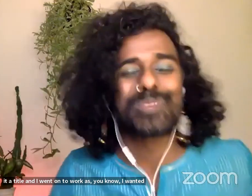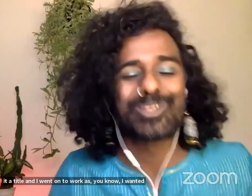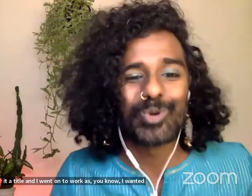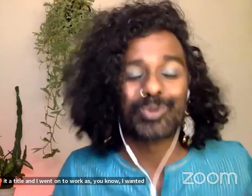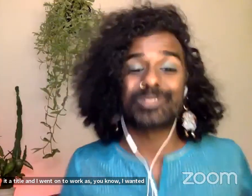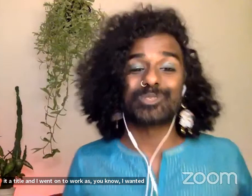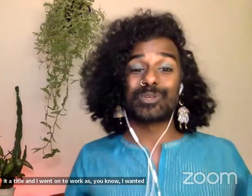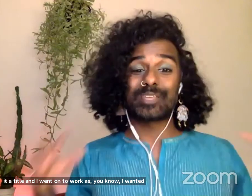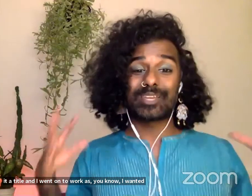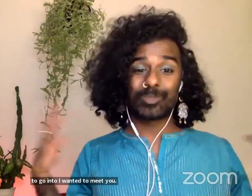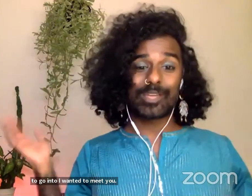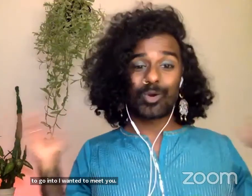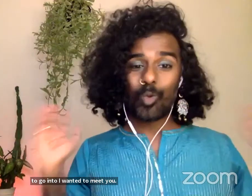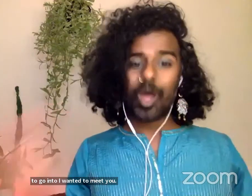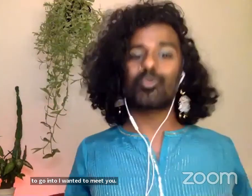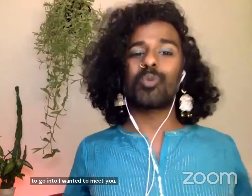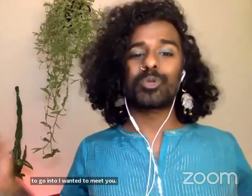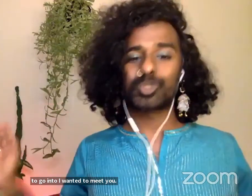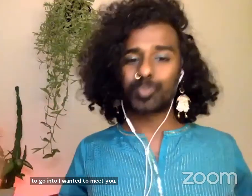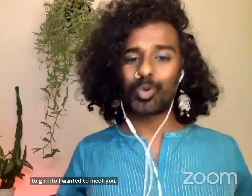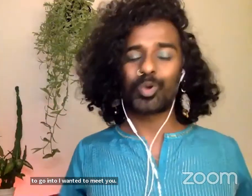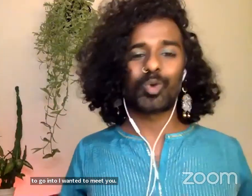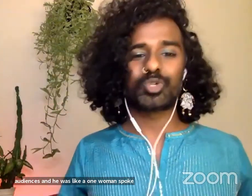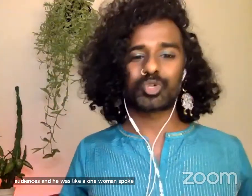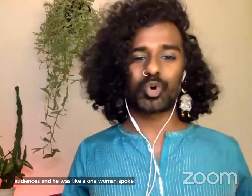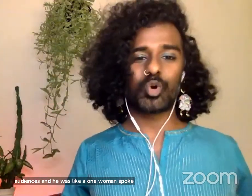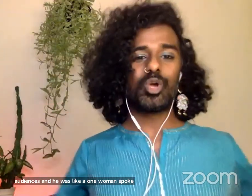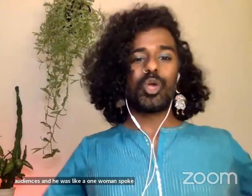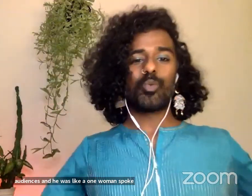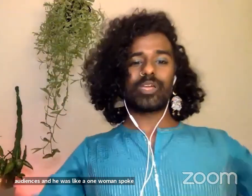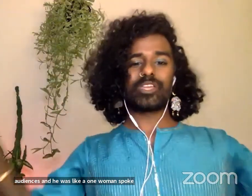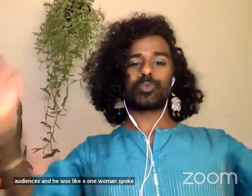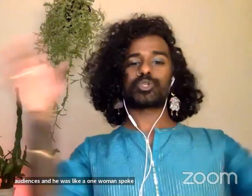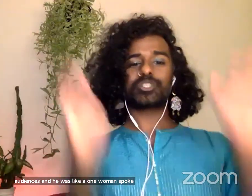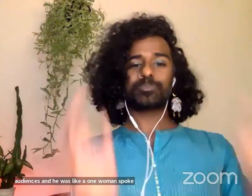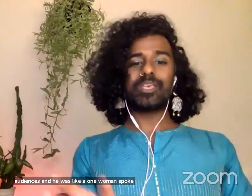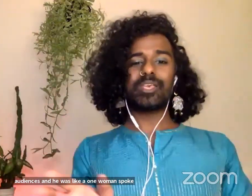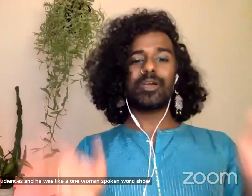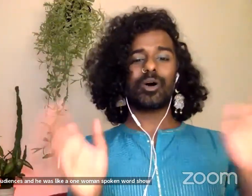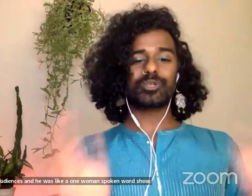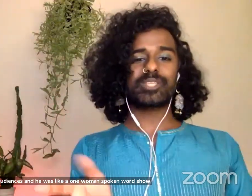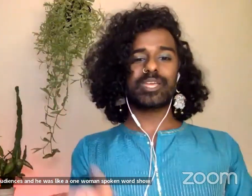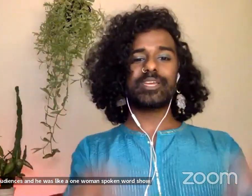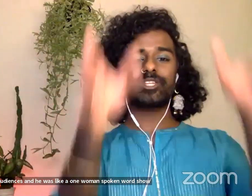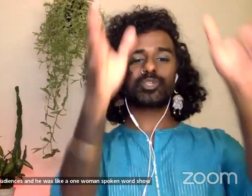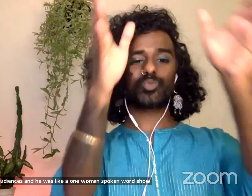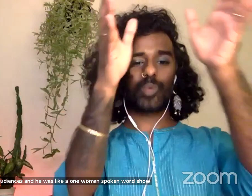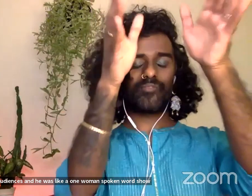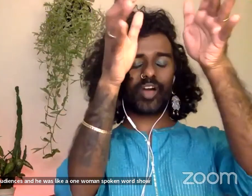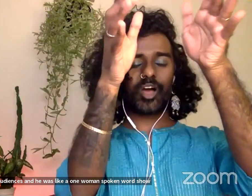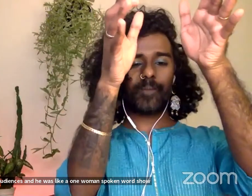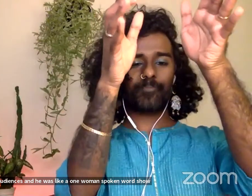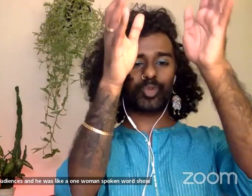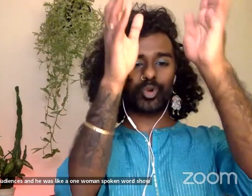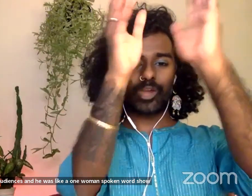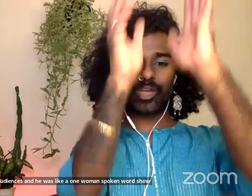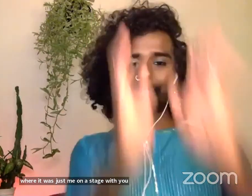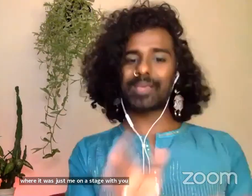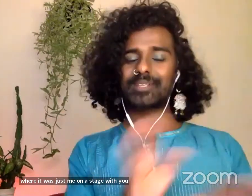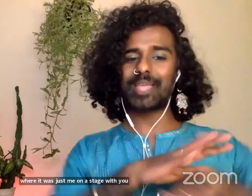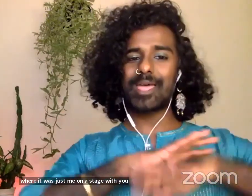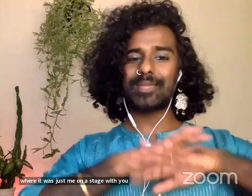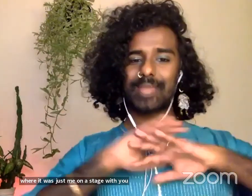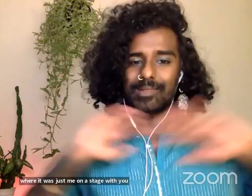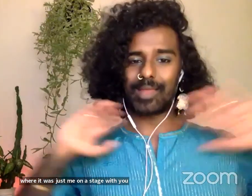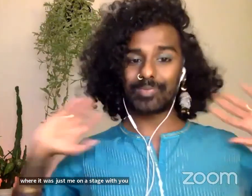wanted to meet new audiences. And it was like a one woman spoken word show where it was just me on a stage with, you know, like a